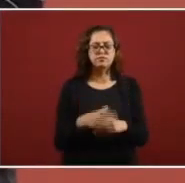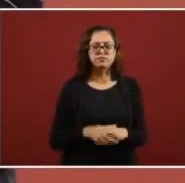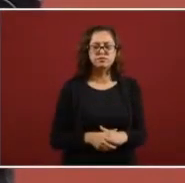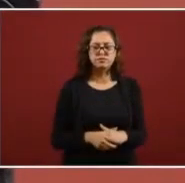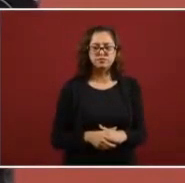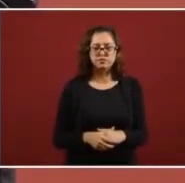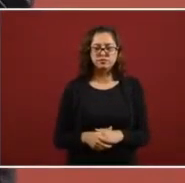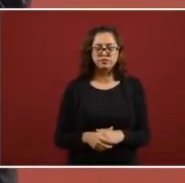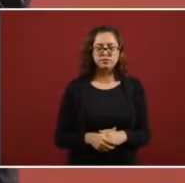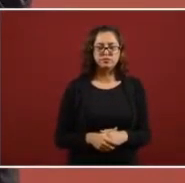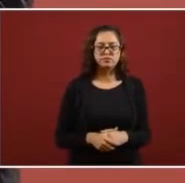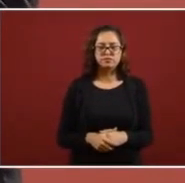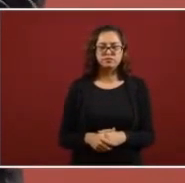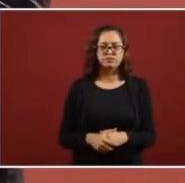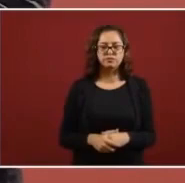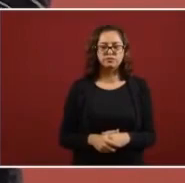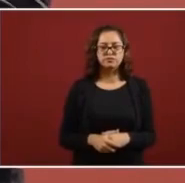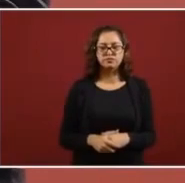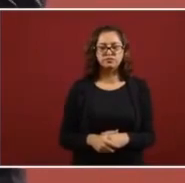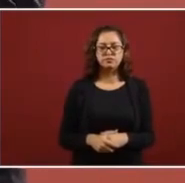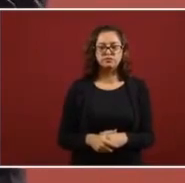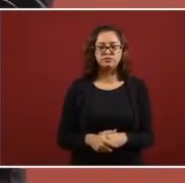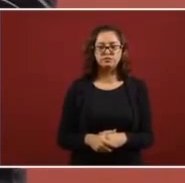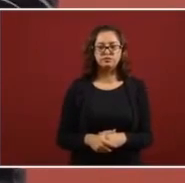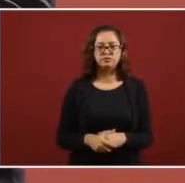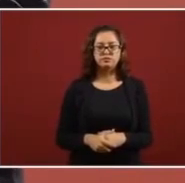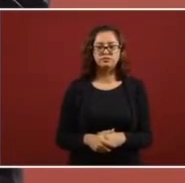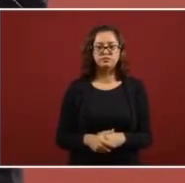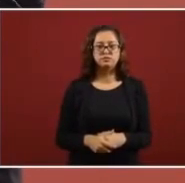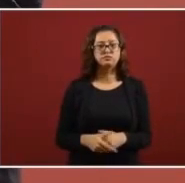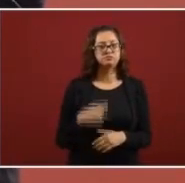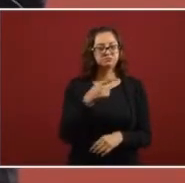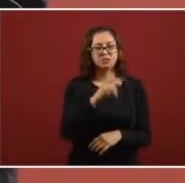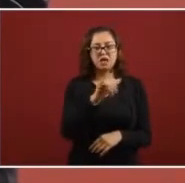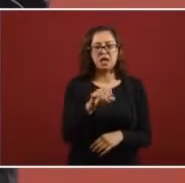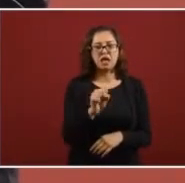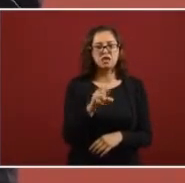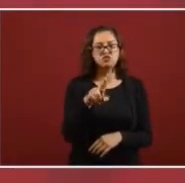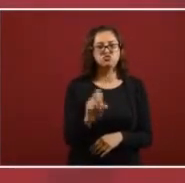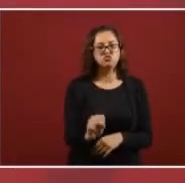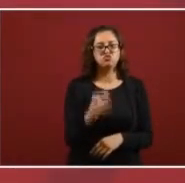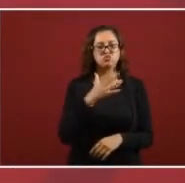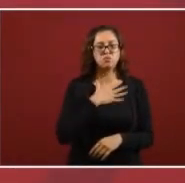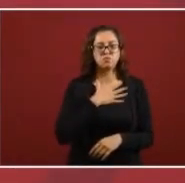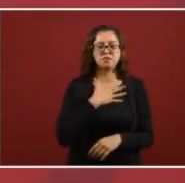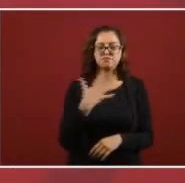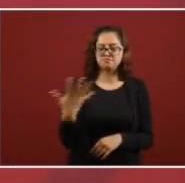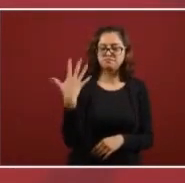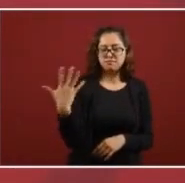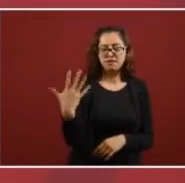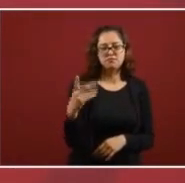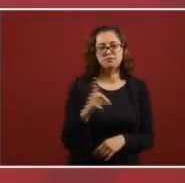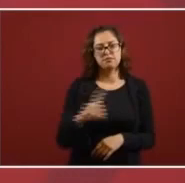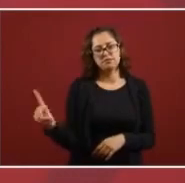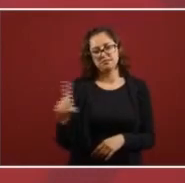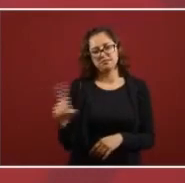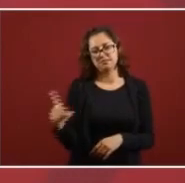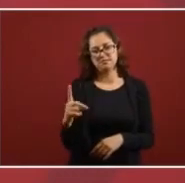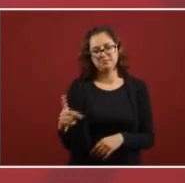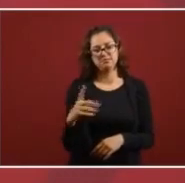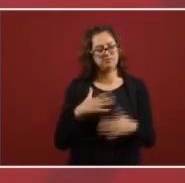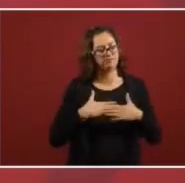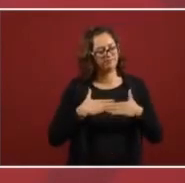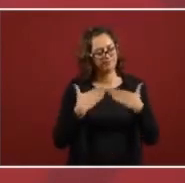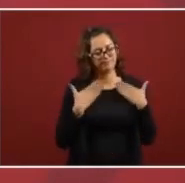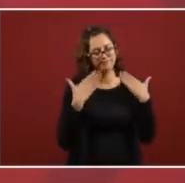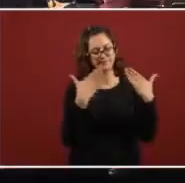Jesús, es mi brazo. Jesús is my right arm, and I have all the